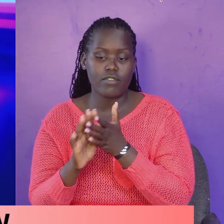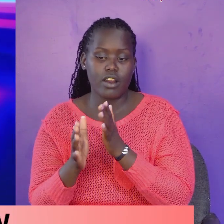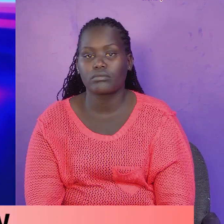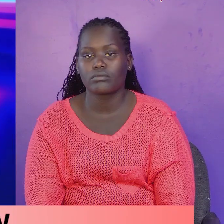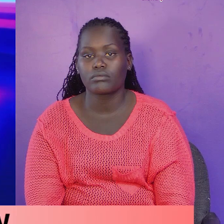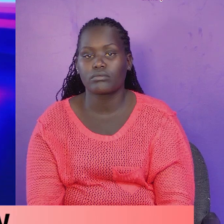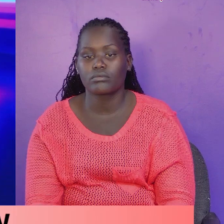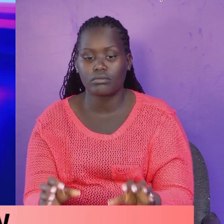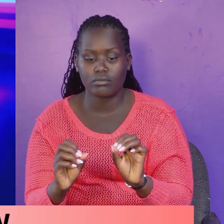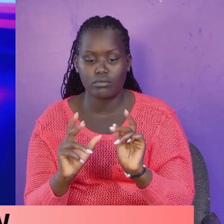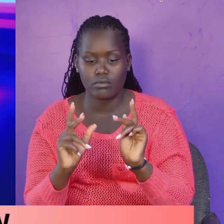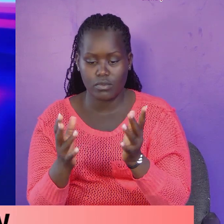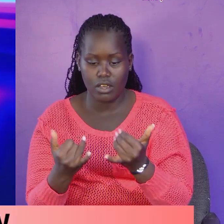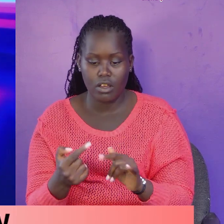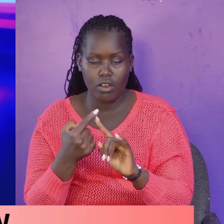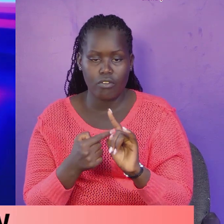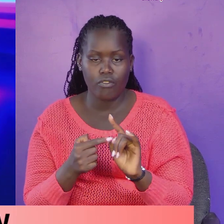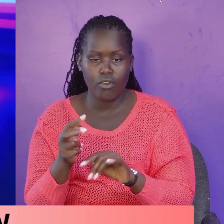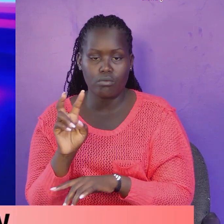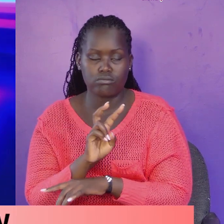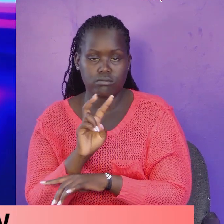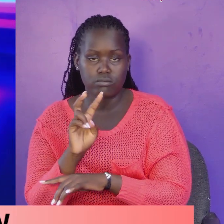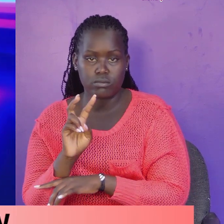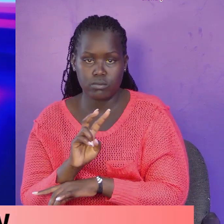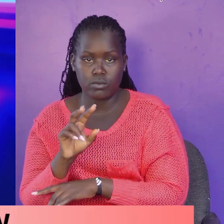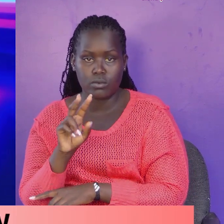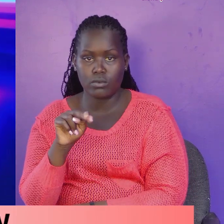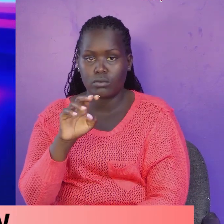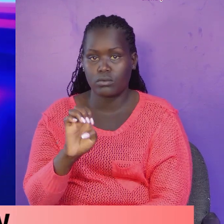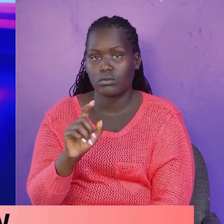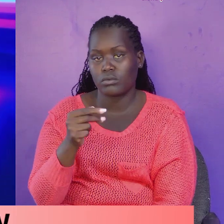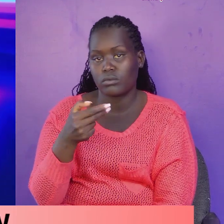Liverpool. Now, from watching Netherlands,